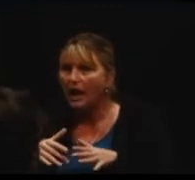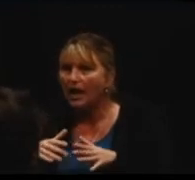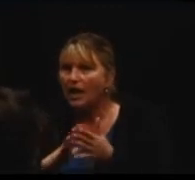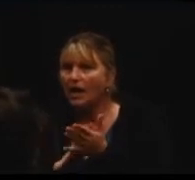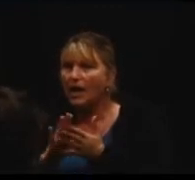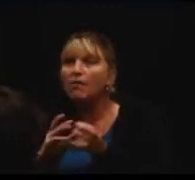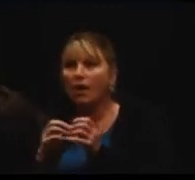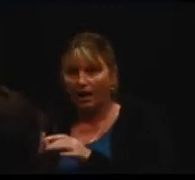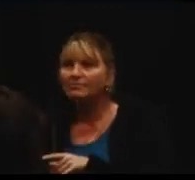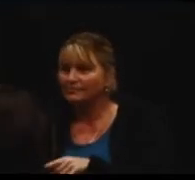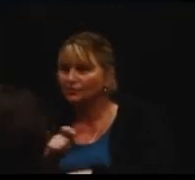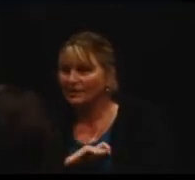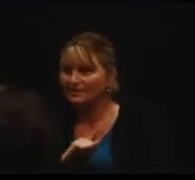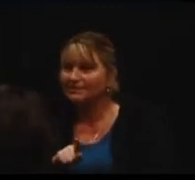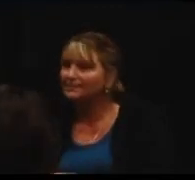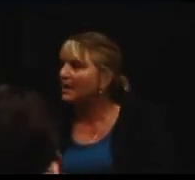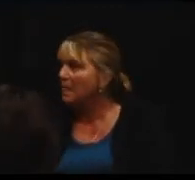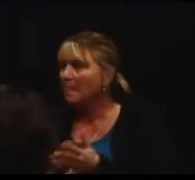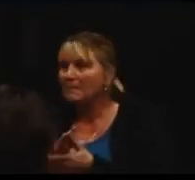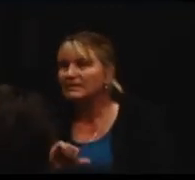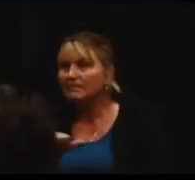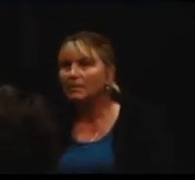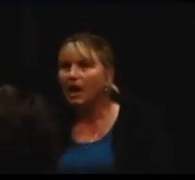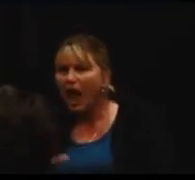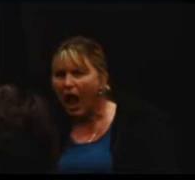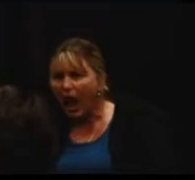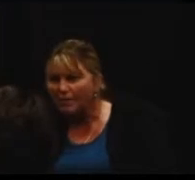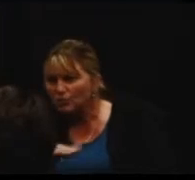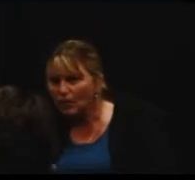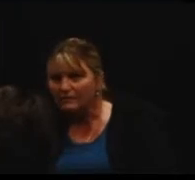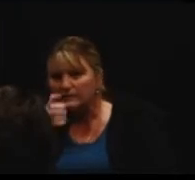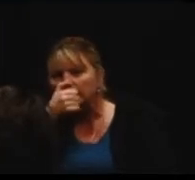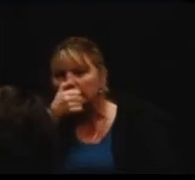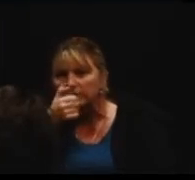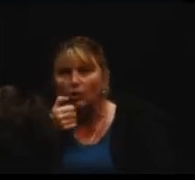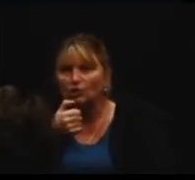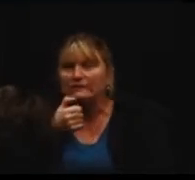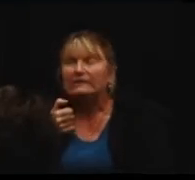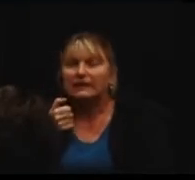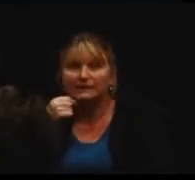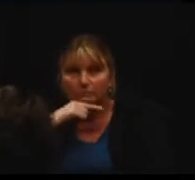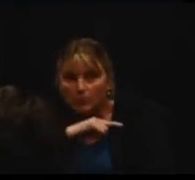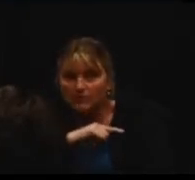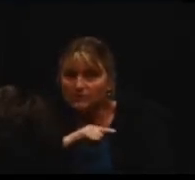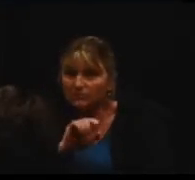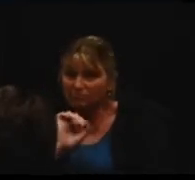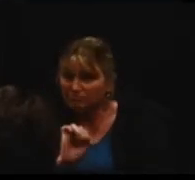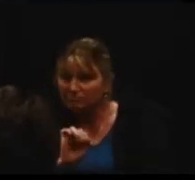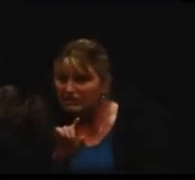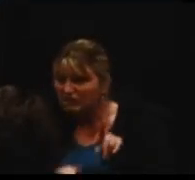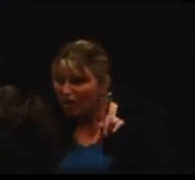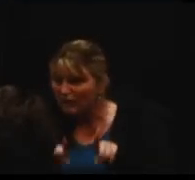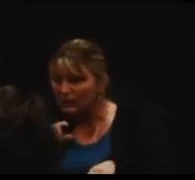of an amazing family of six or seven? Six boys. Six boys. with quite diverse interests,